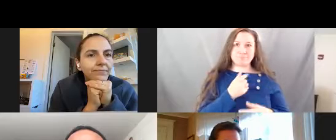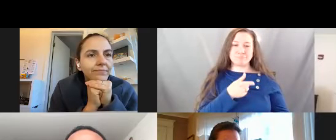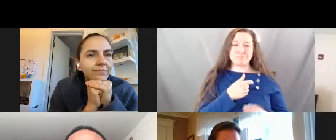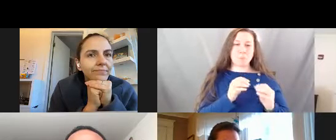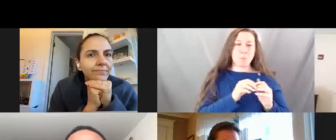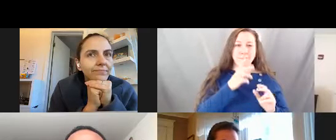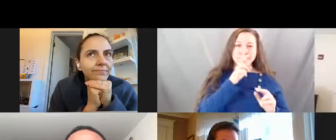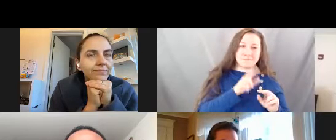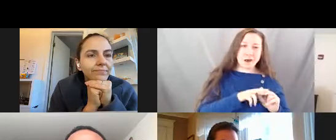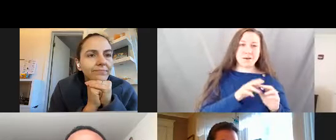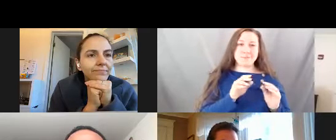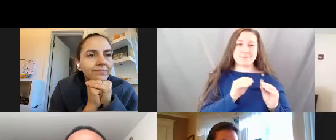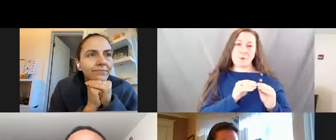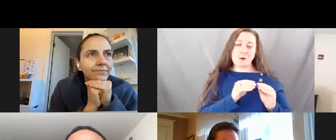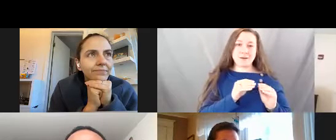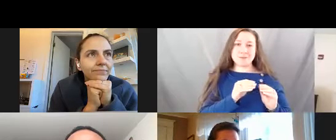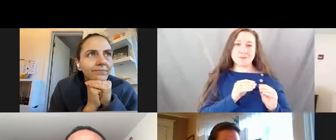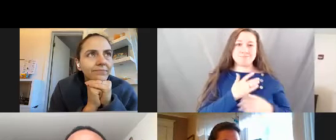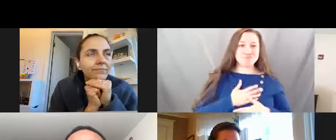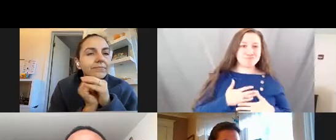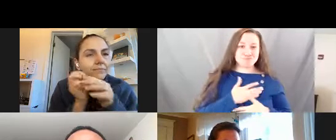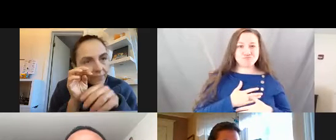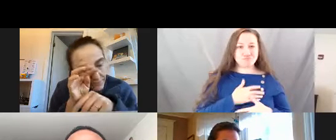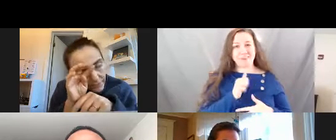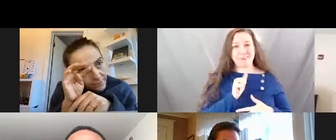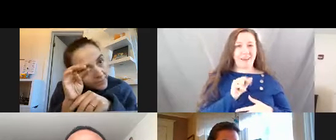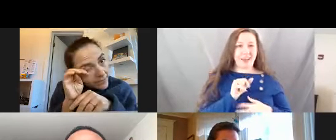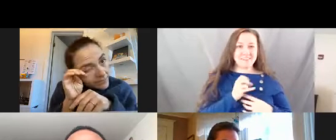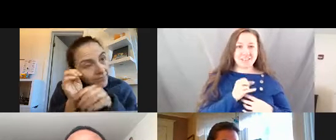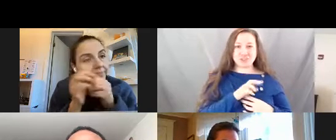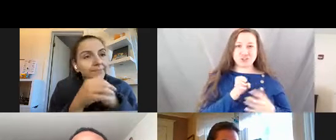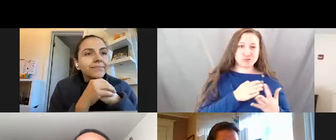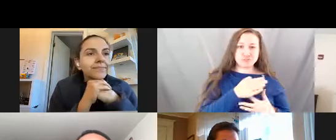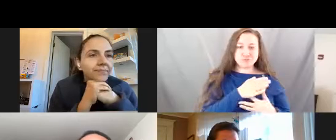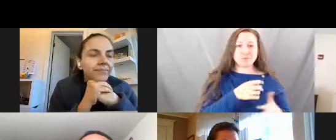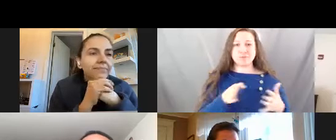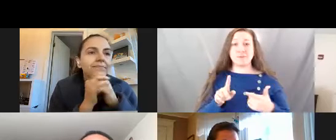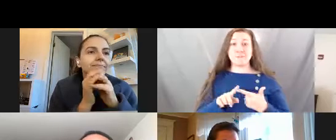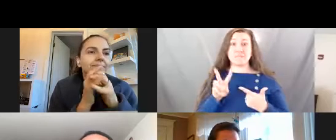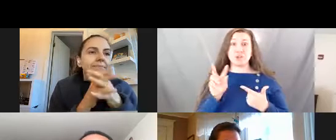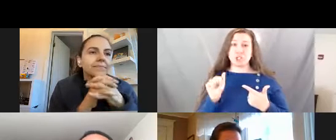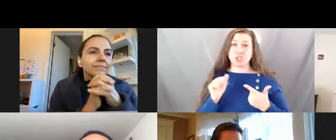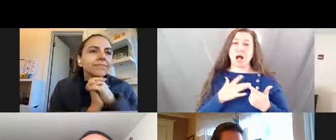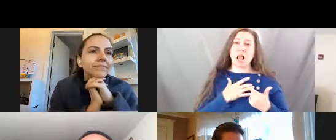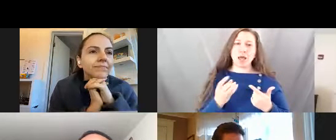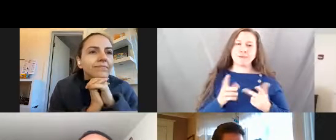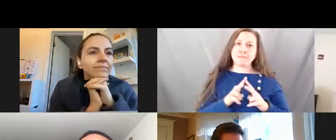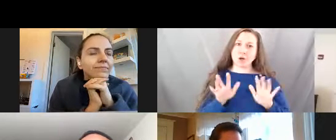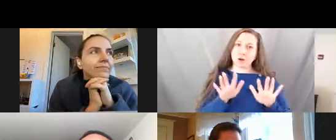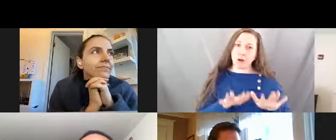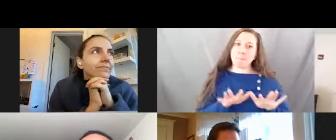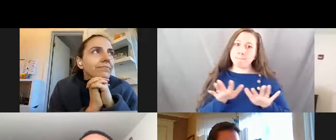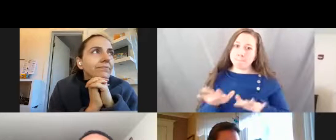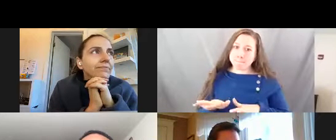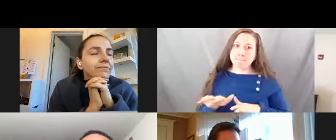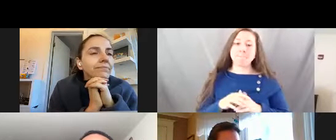the more adventurous side. Virginia, I really, really enjoyed. I think Virginia is what I really liked because it was very calm. It